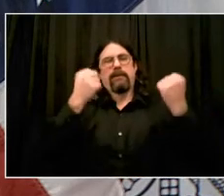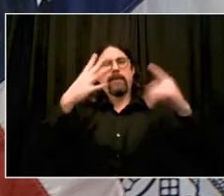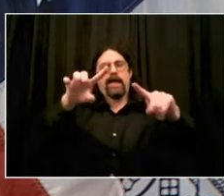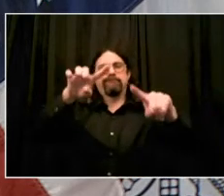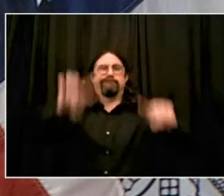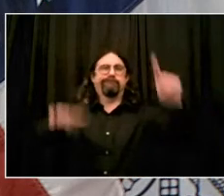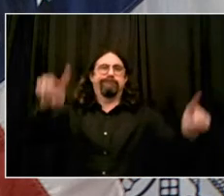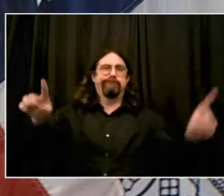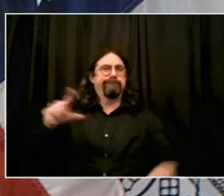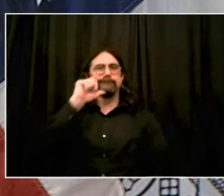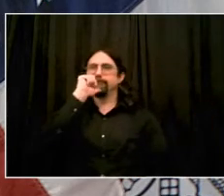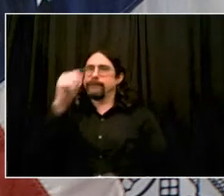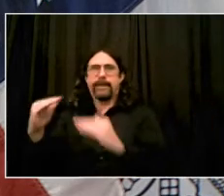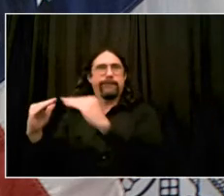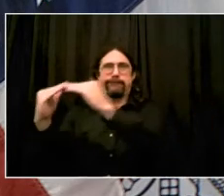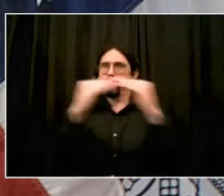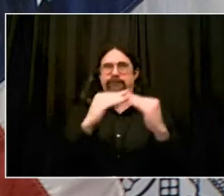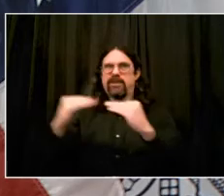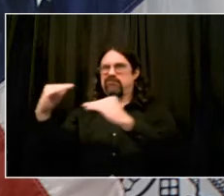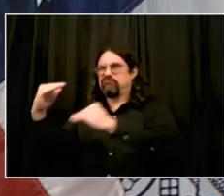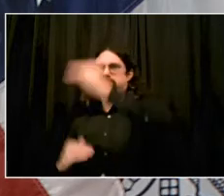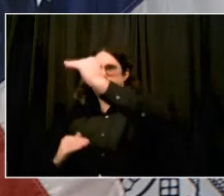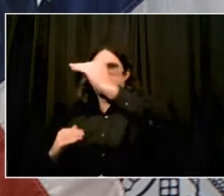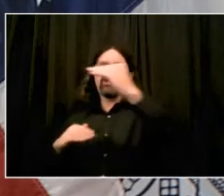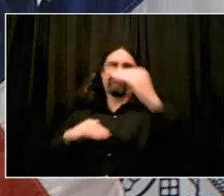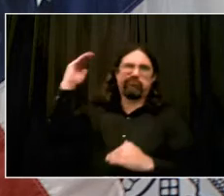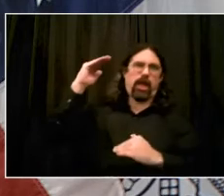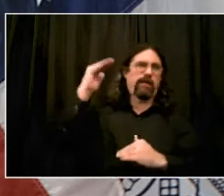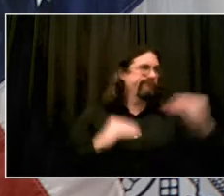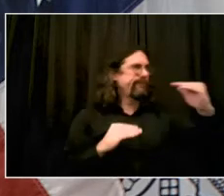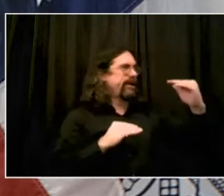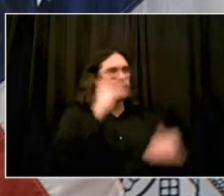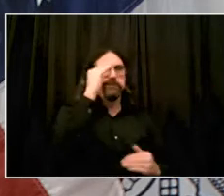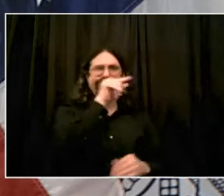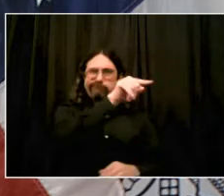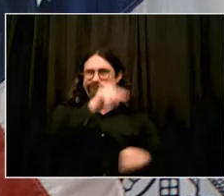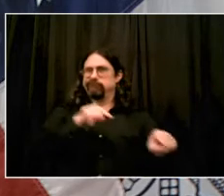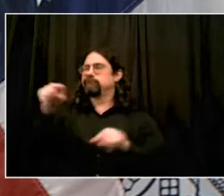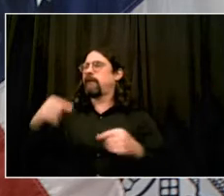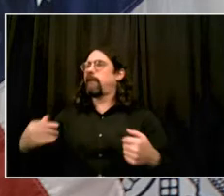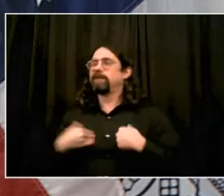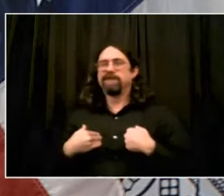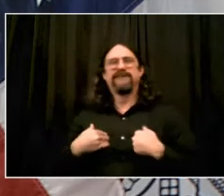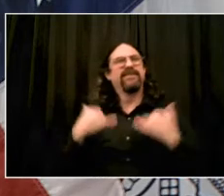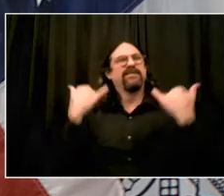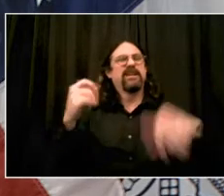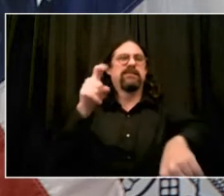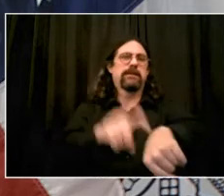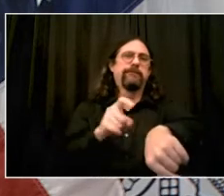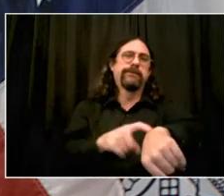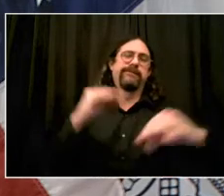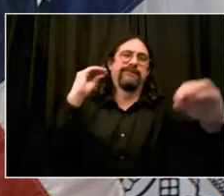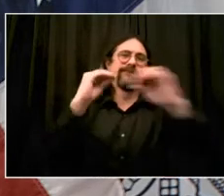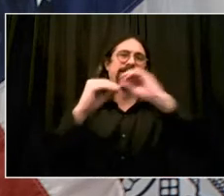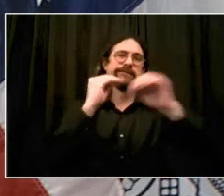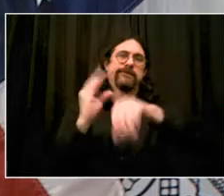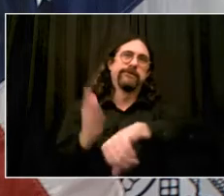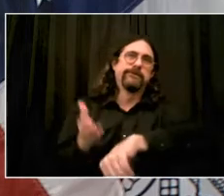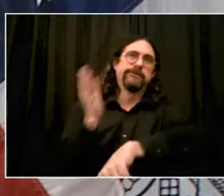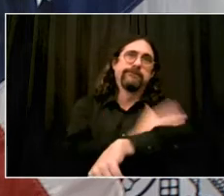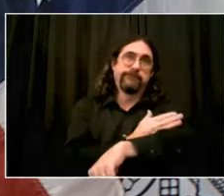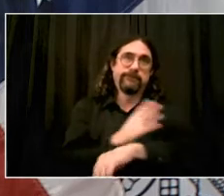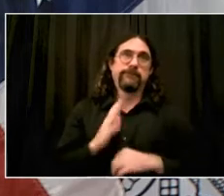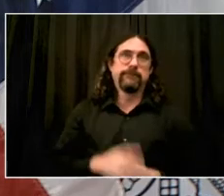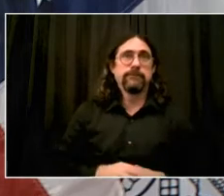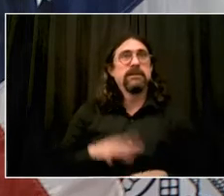New York City. It's something we're going to be focusing on as a way to create more fairness, to share wealth differently, to create